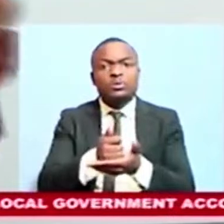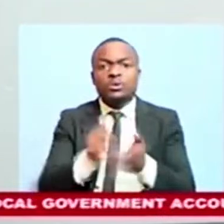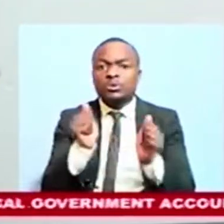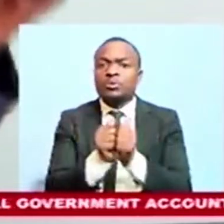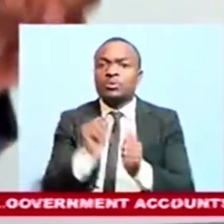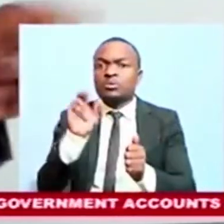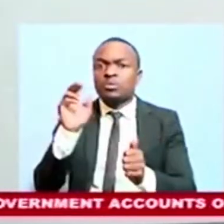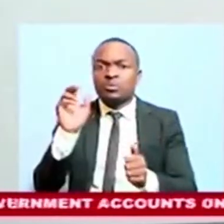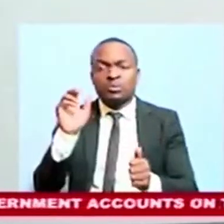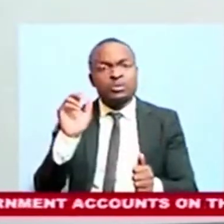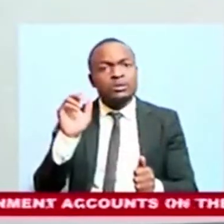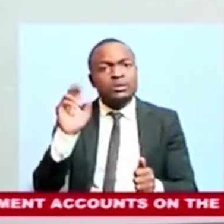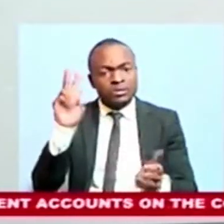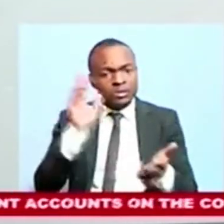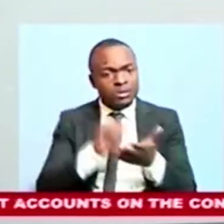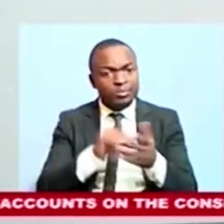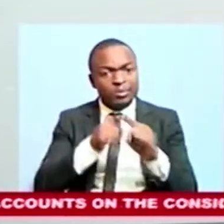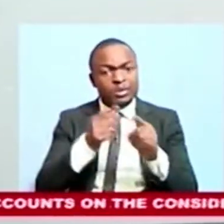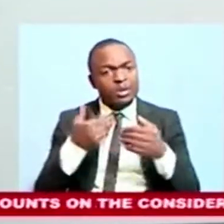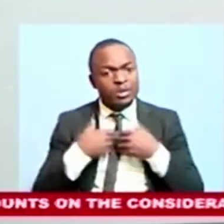have that full thing,